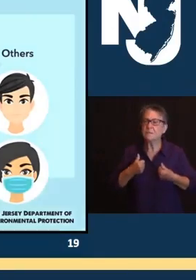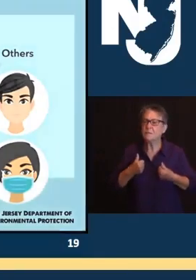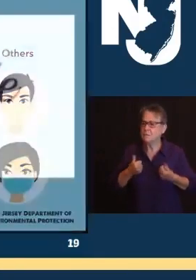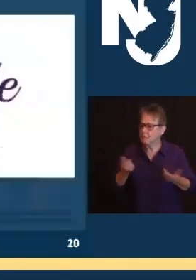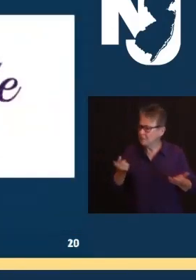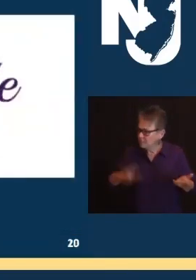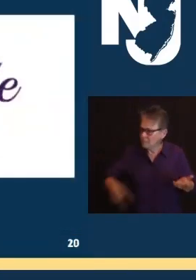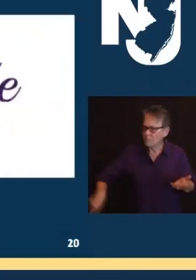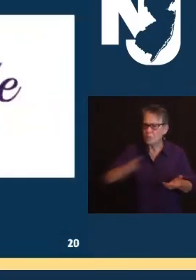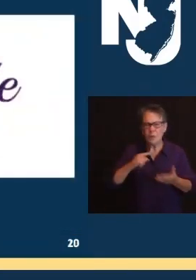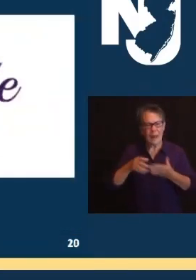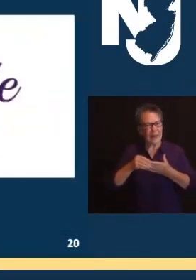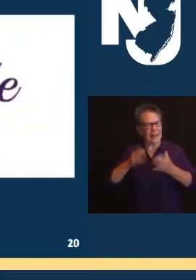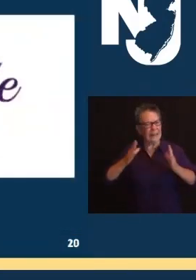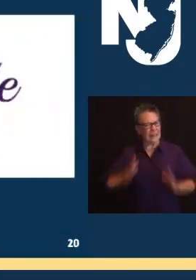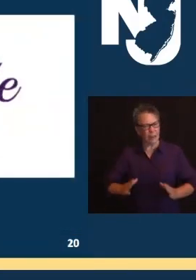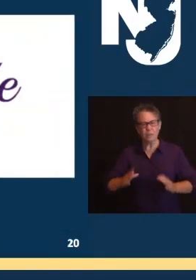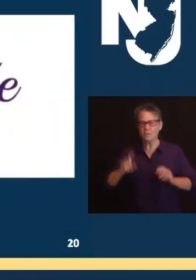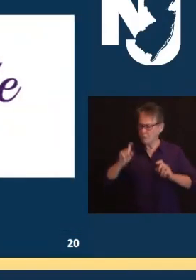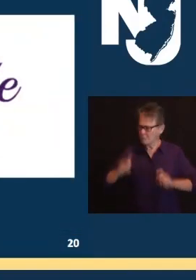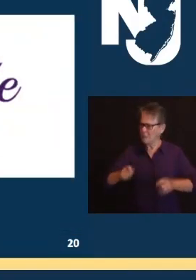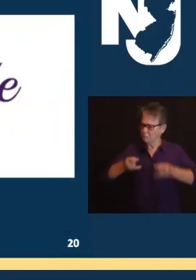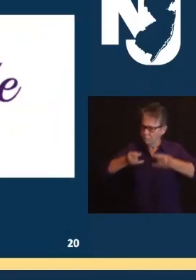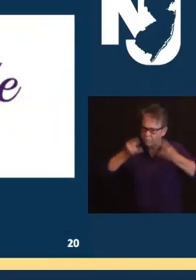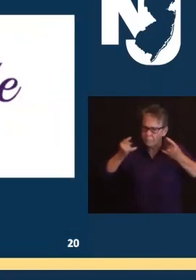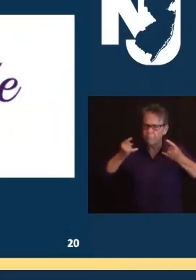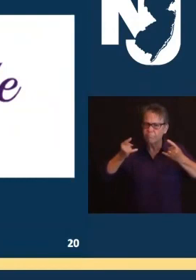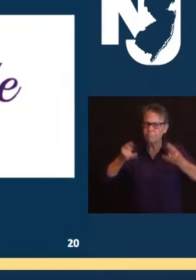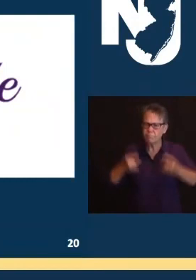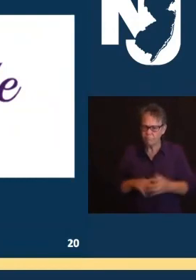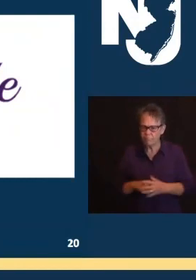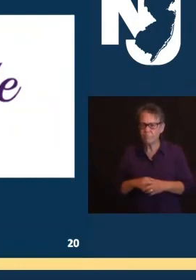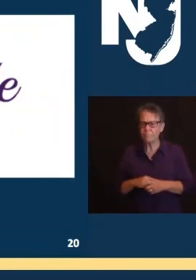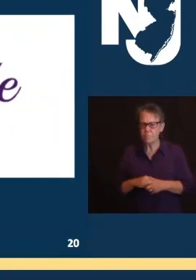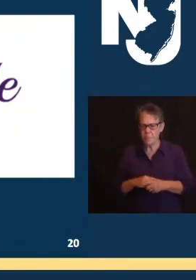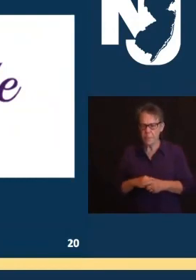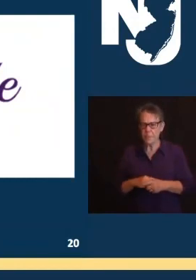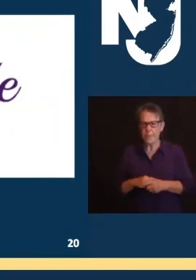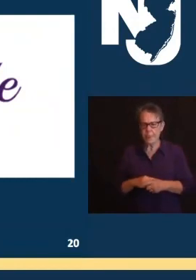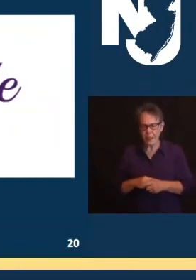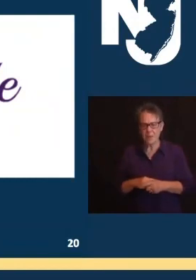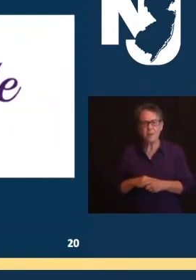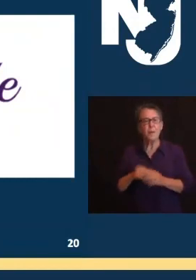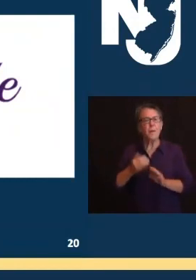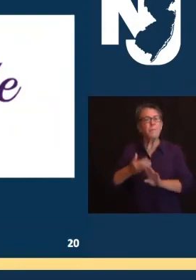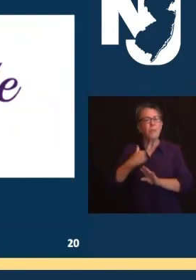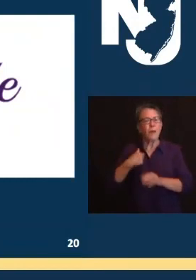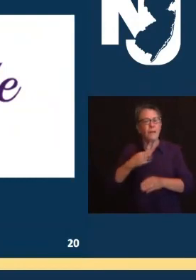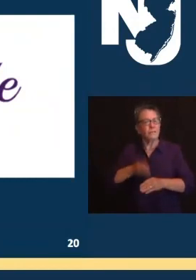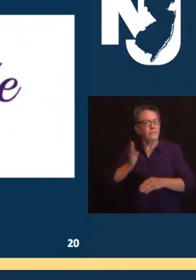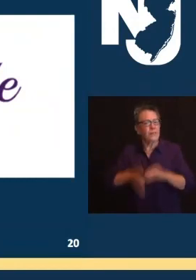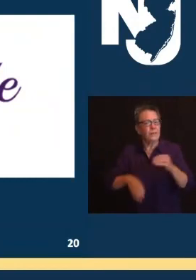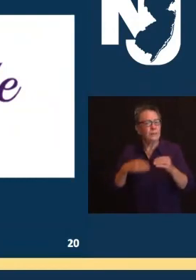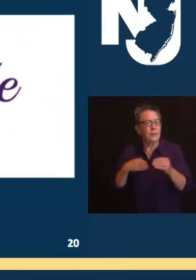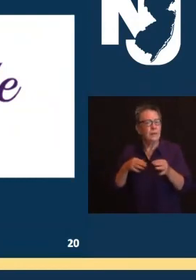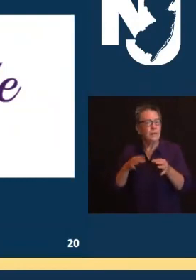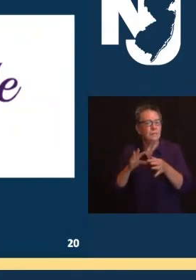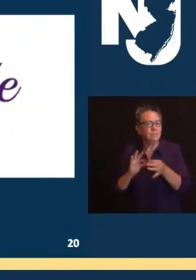I'd like to highlight a small business that is able to stay open today because of the efforts we have put forward through the Economic Development